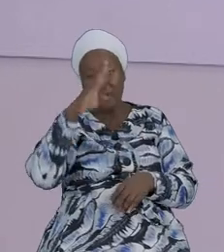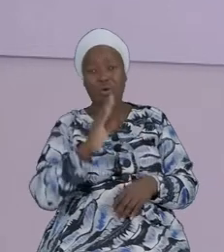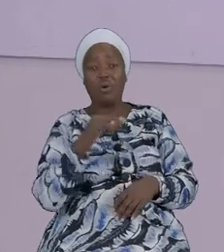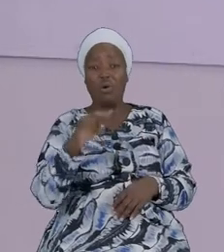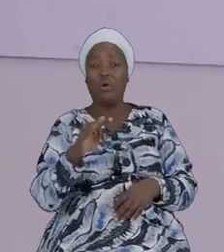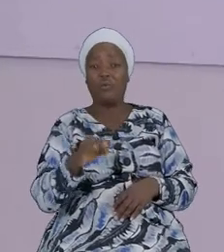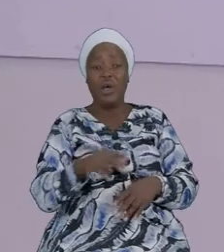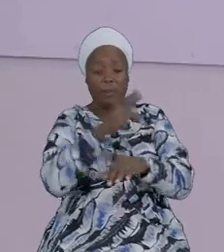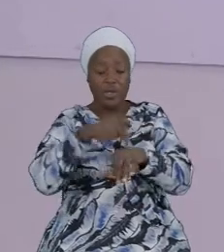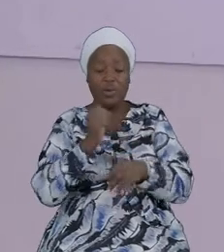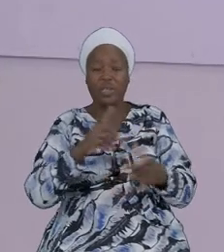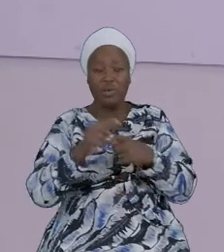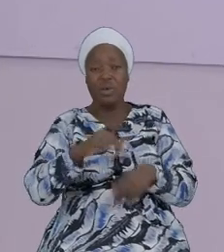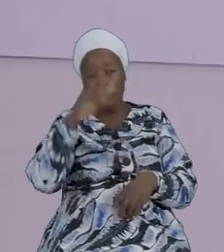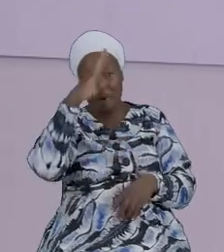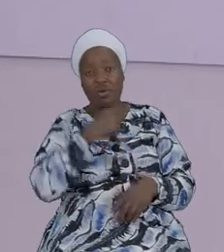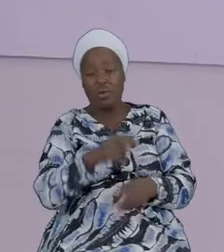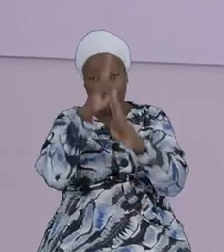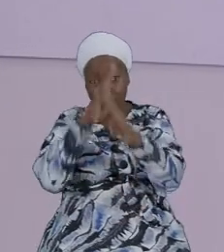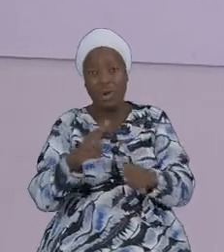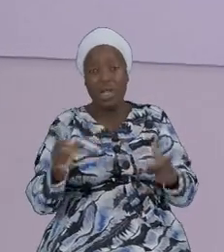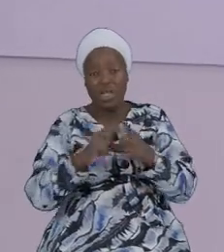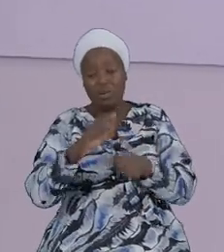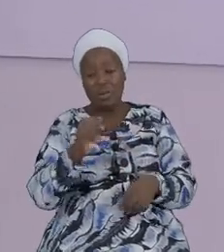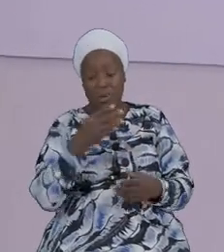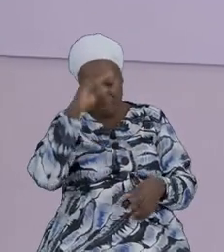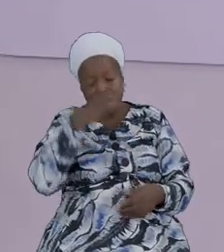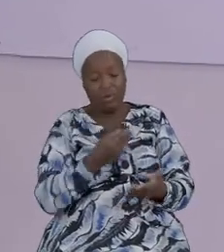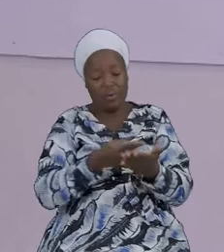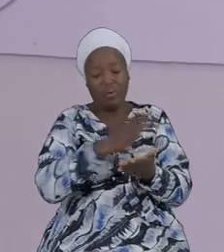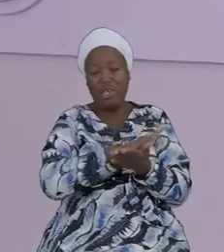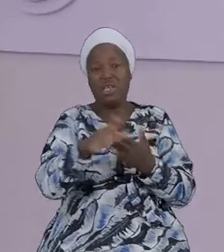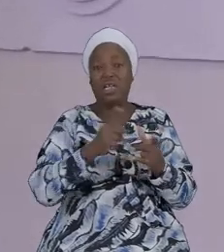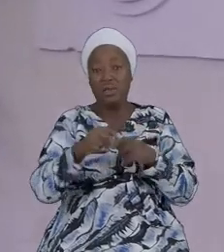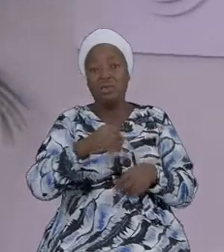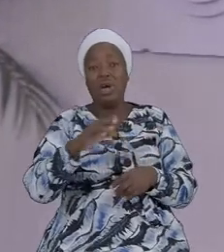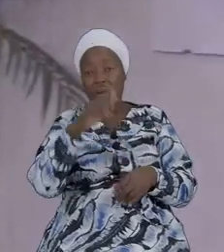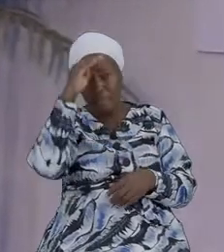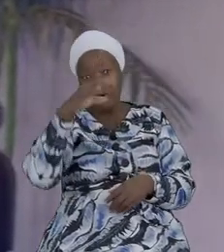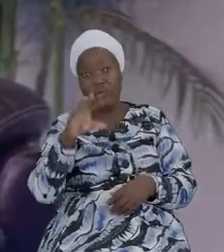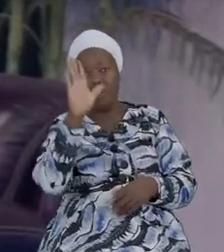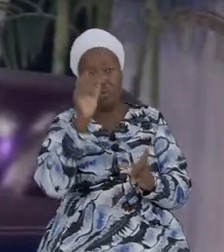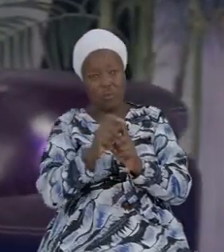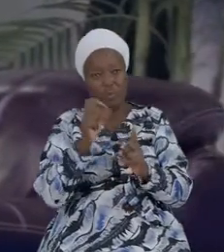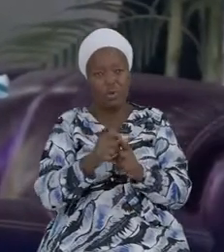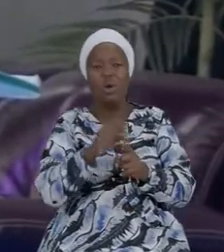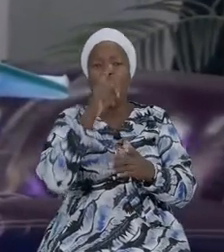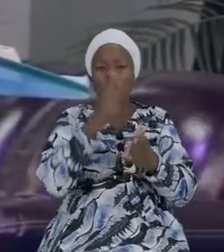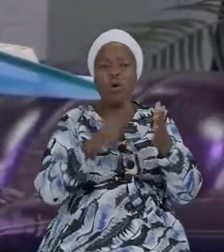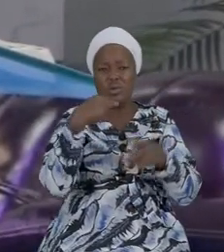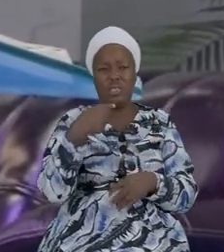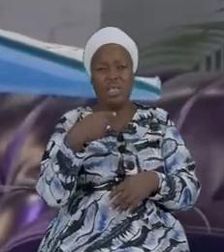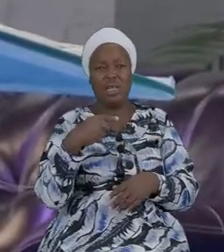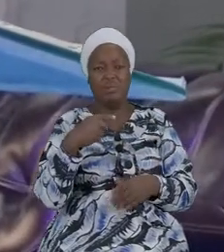if you're a man of dignity, if you're a man of holiness, if you're a man of your word, what you